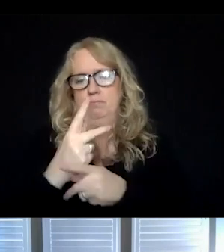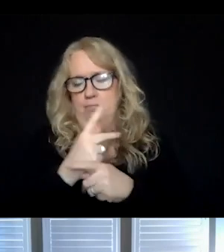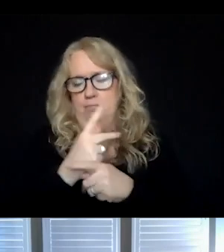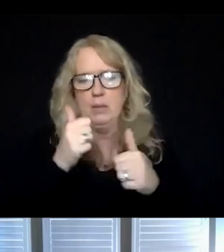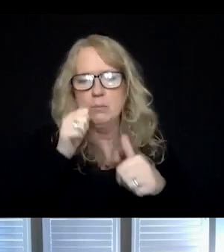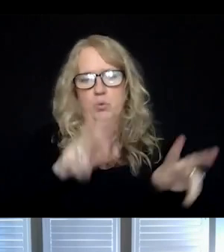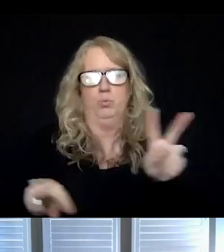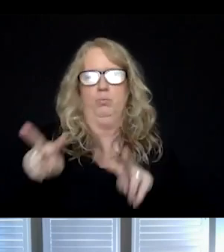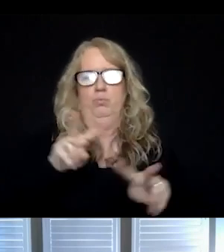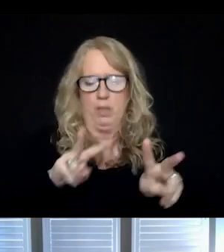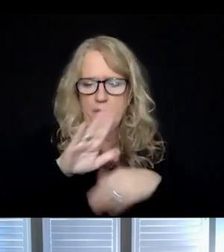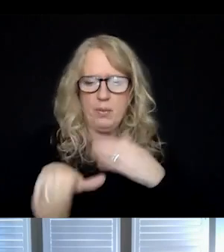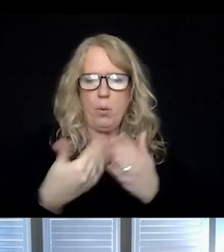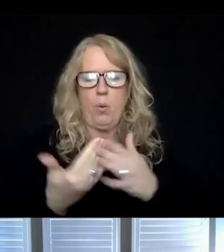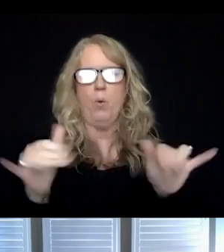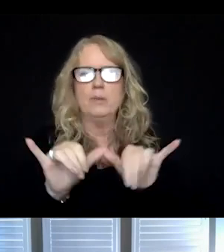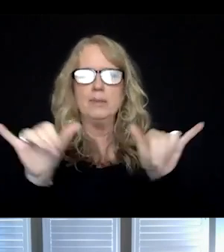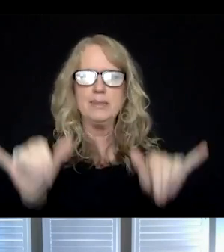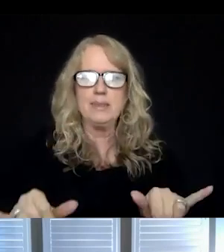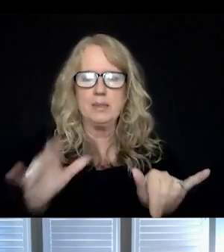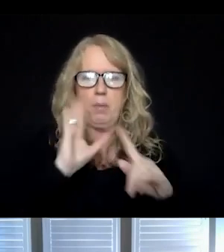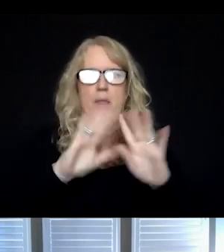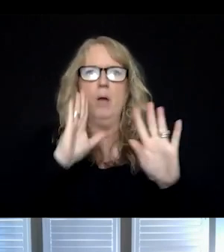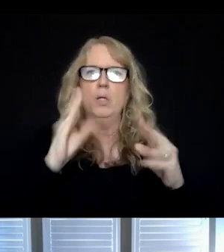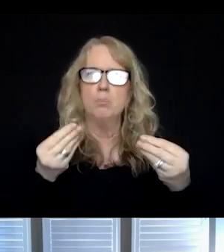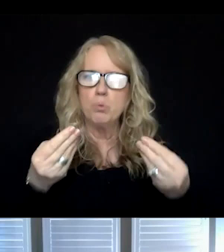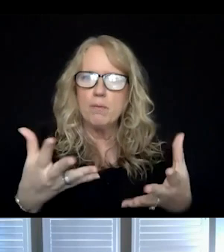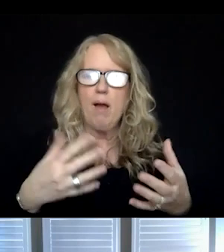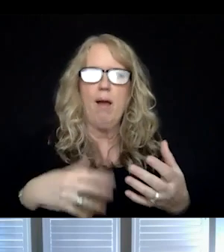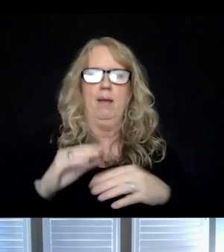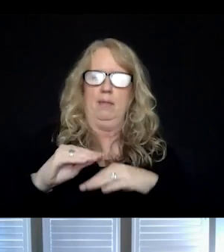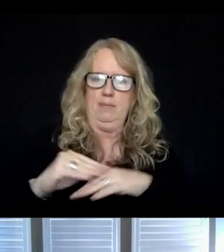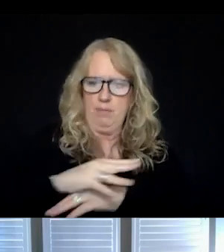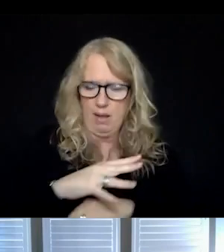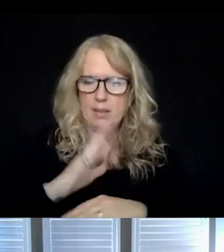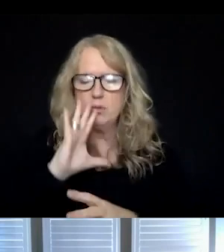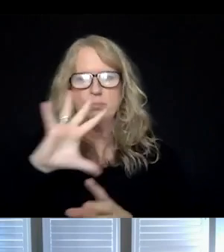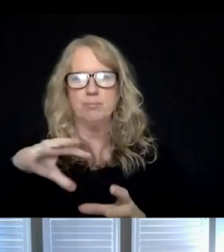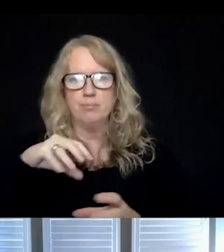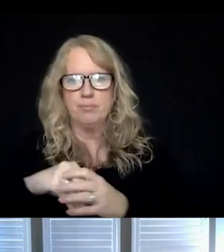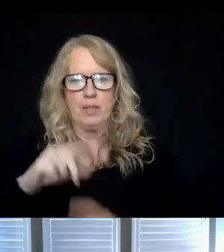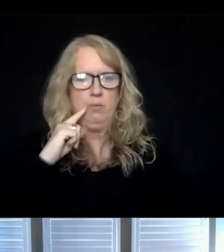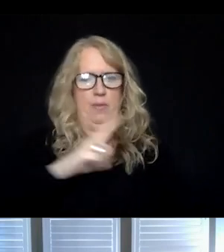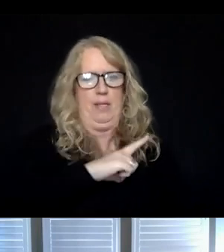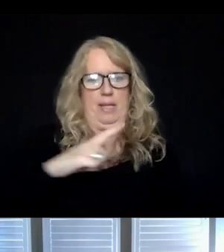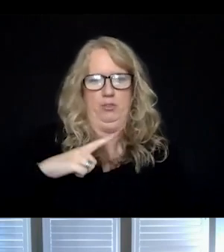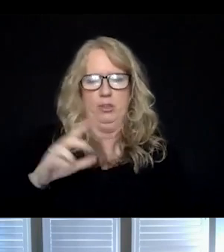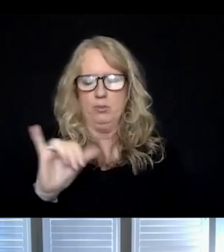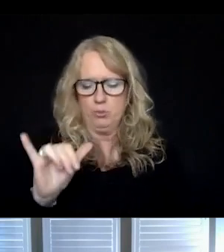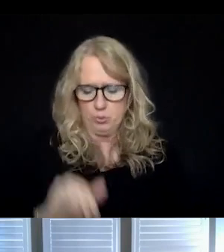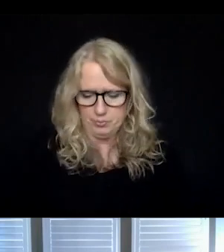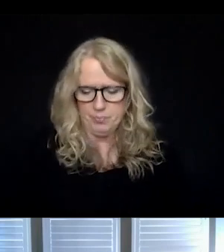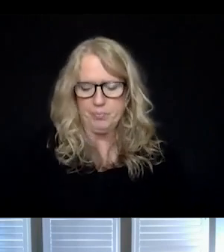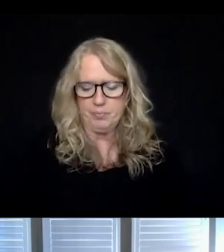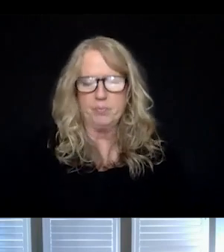the entire system and to provide some advice. And so we built that into the legislation as well. And that we said